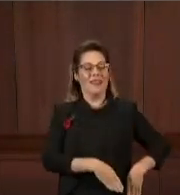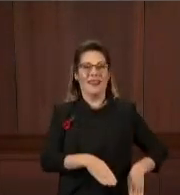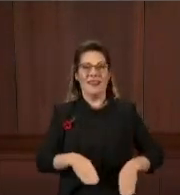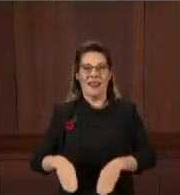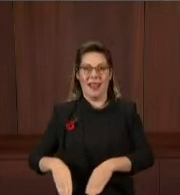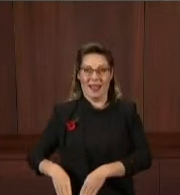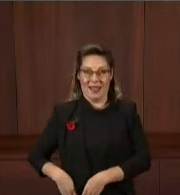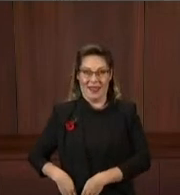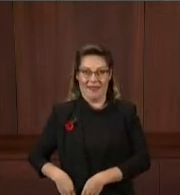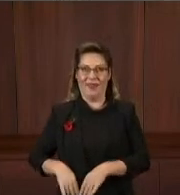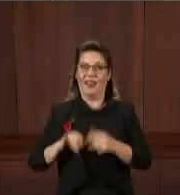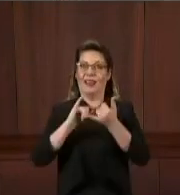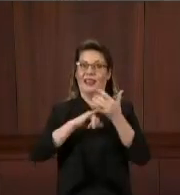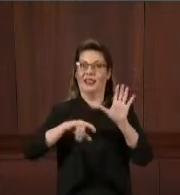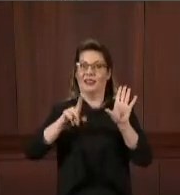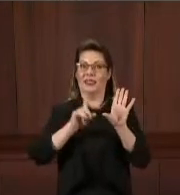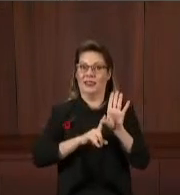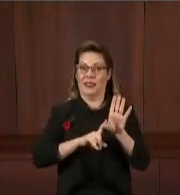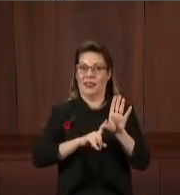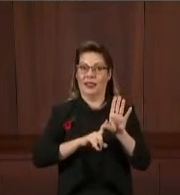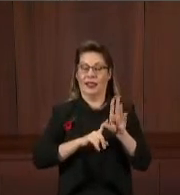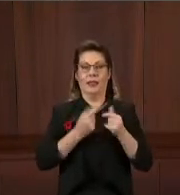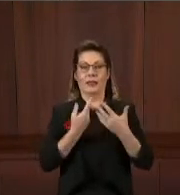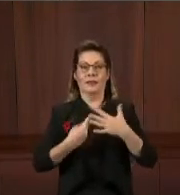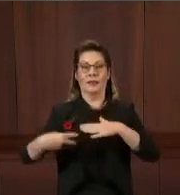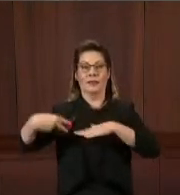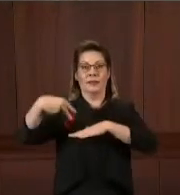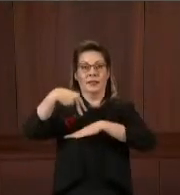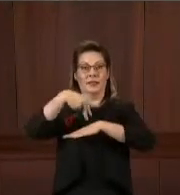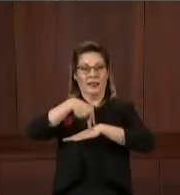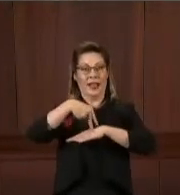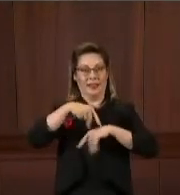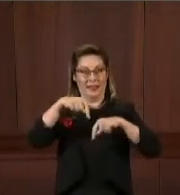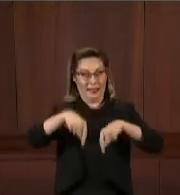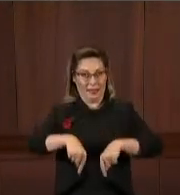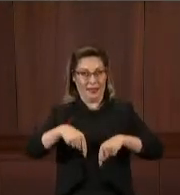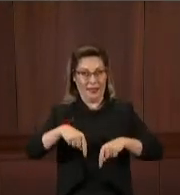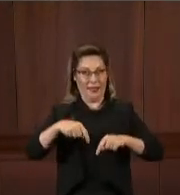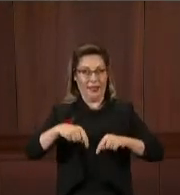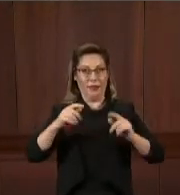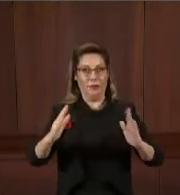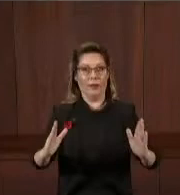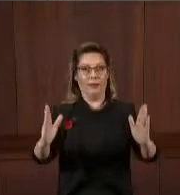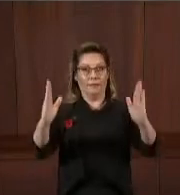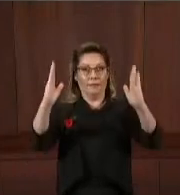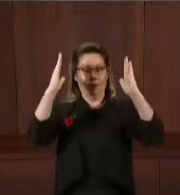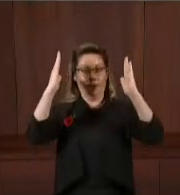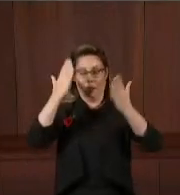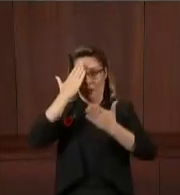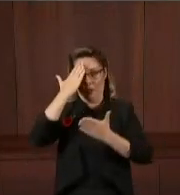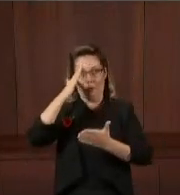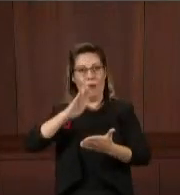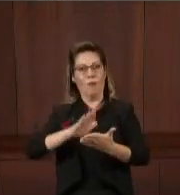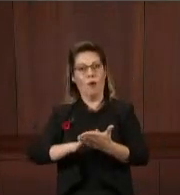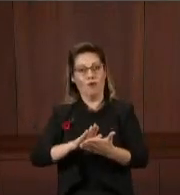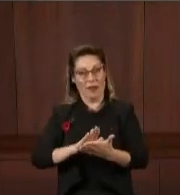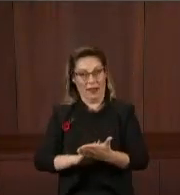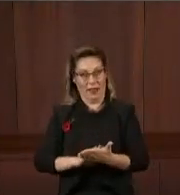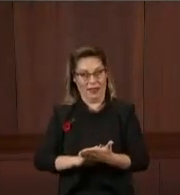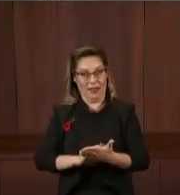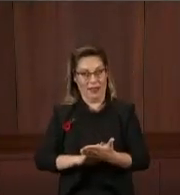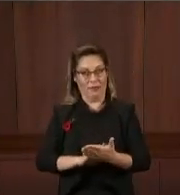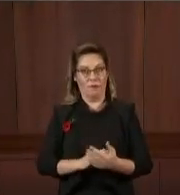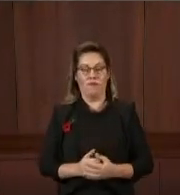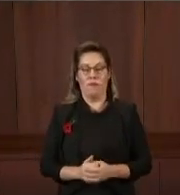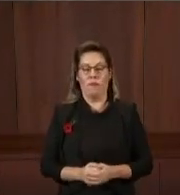who will play from the western vestibule of the Hall of Silence. The Ode to the Fallen will